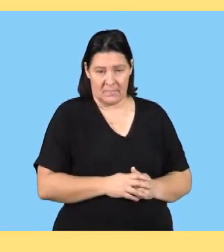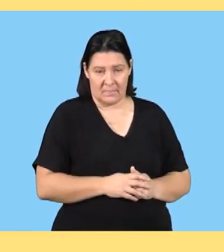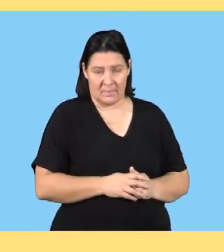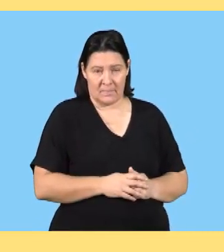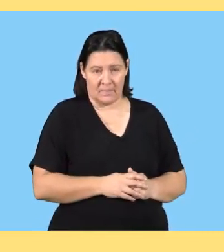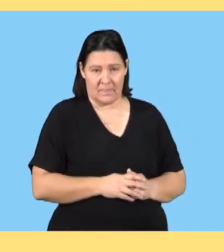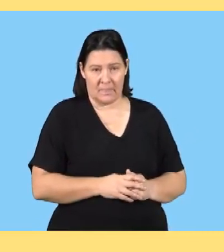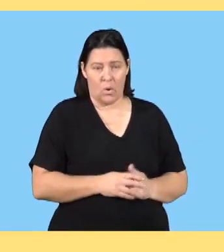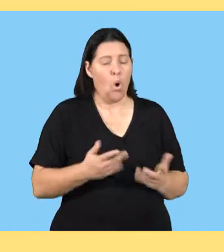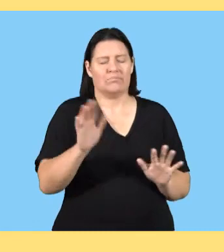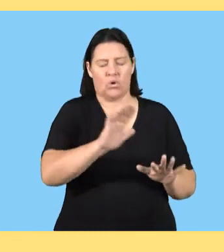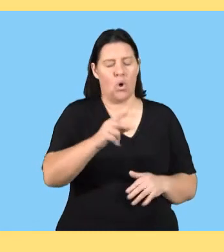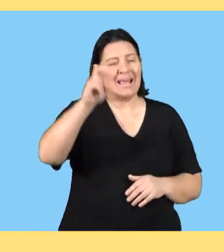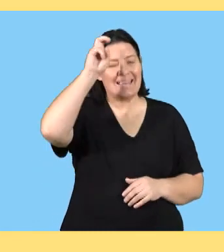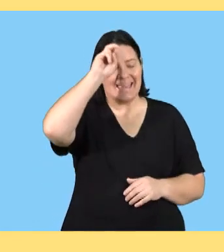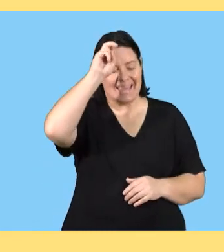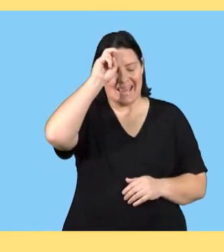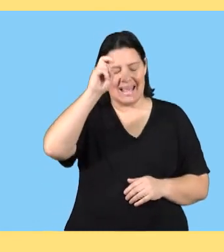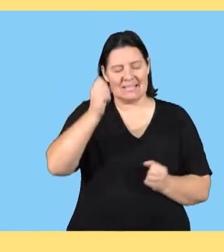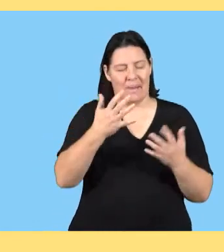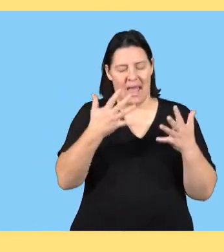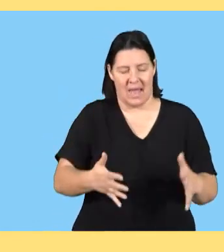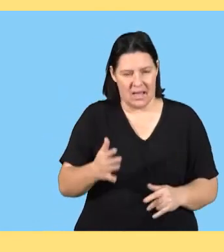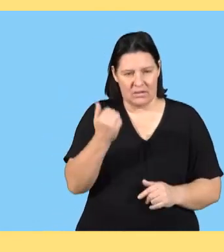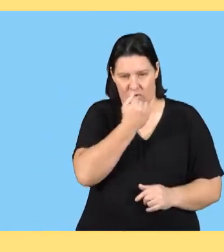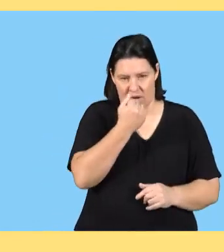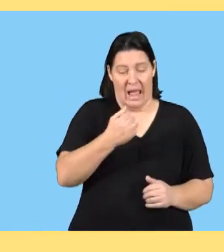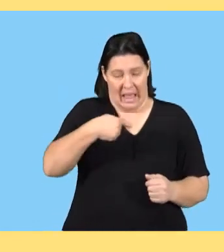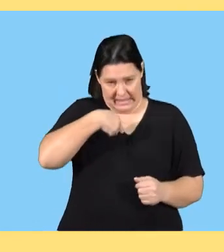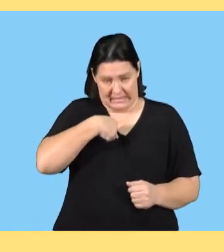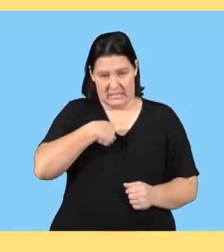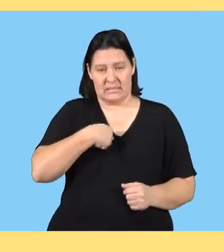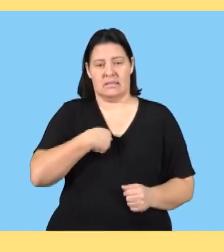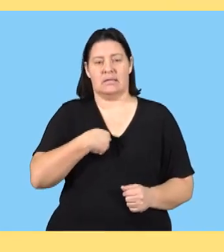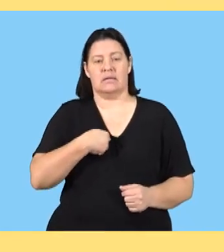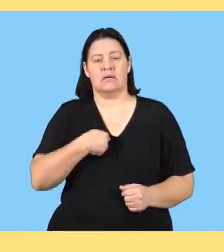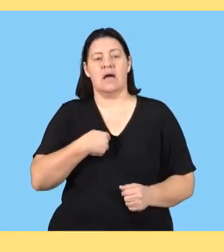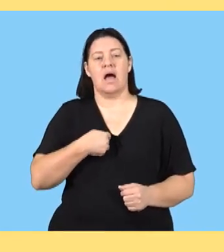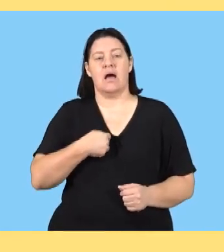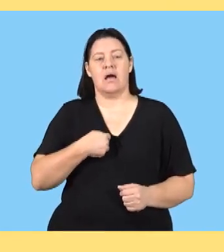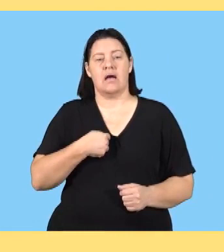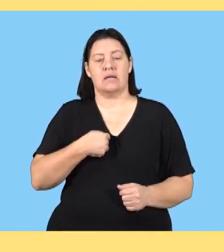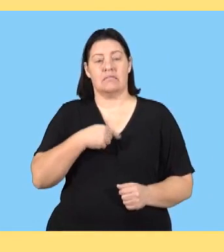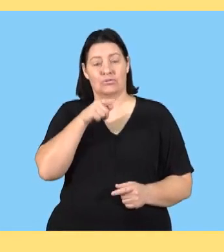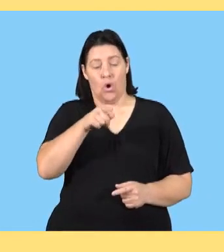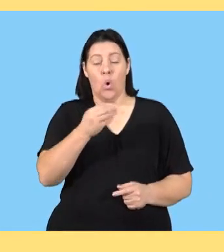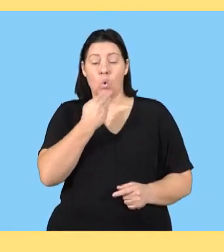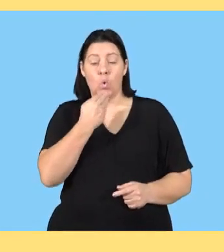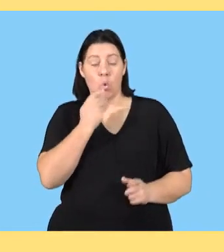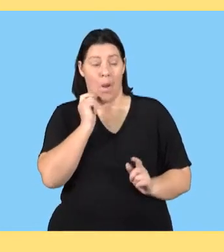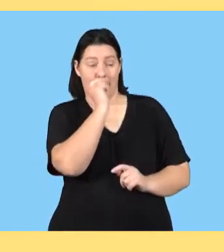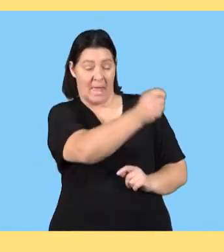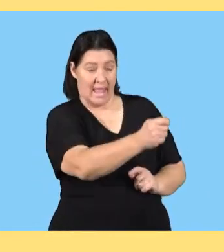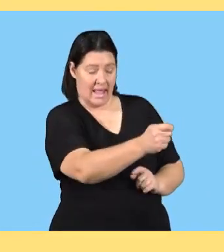is King Suppliers rather. Bismarck is us. So it will be King Suppliers.